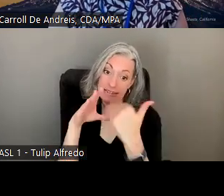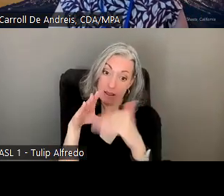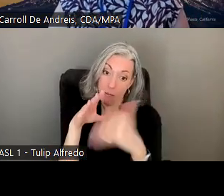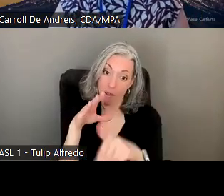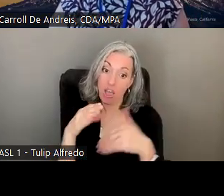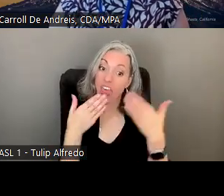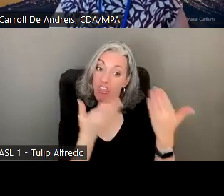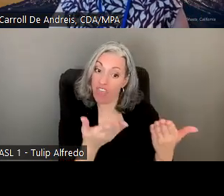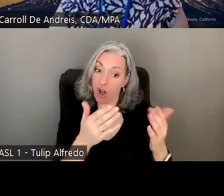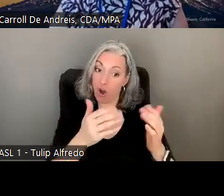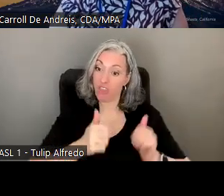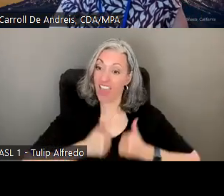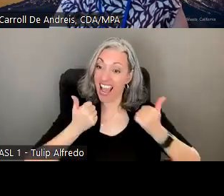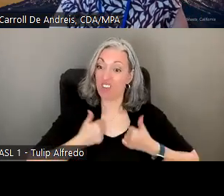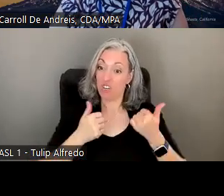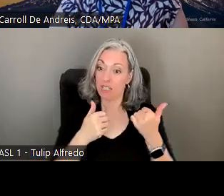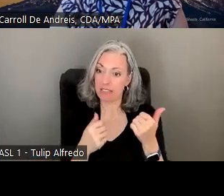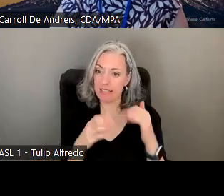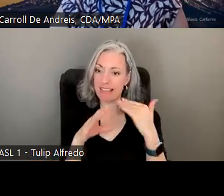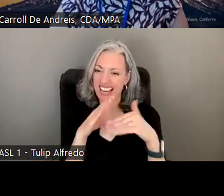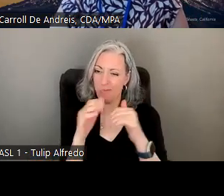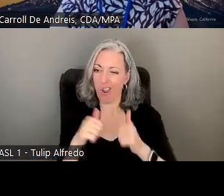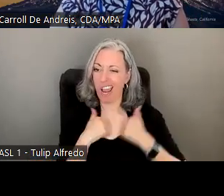aging.ca.gov. Next slide.